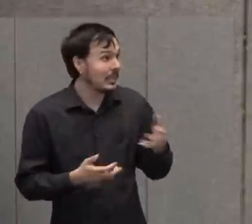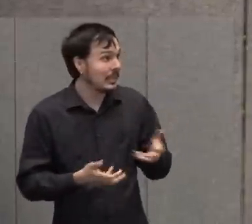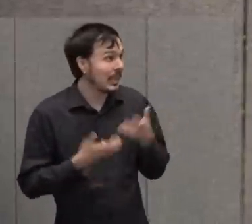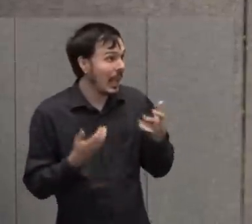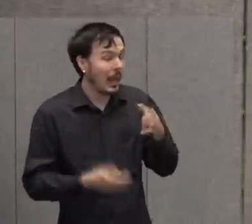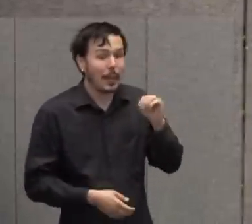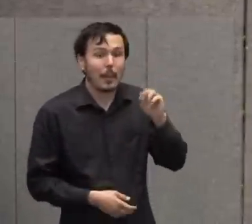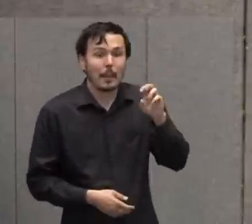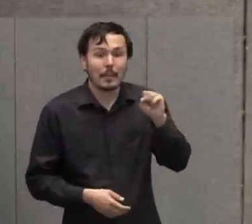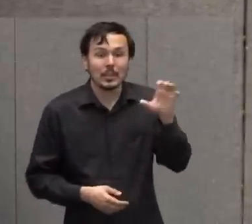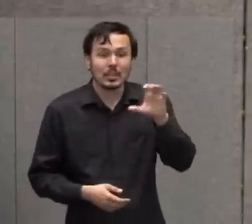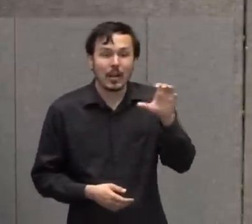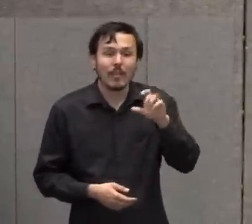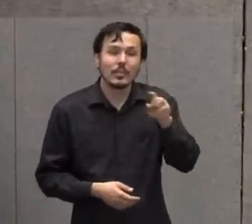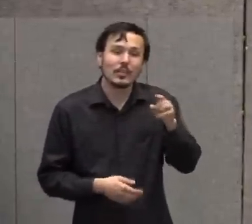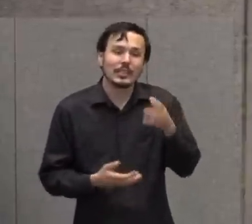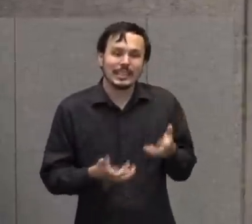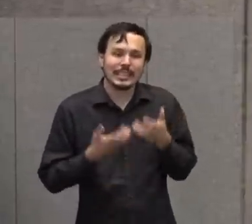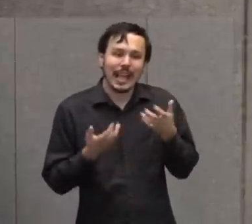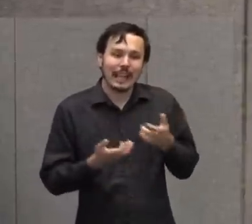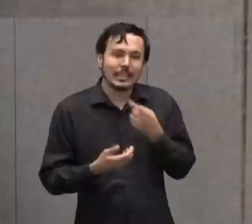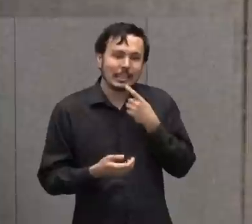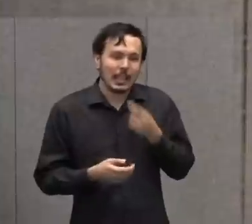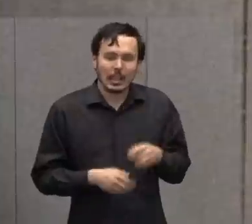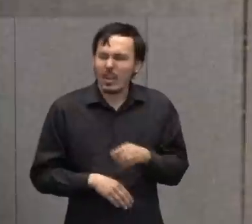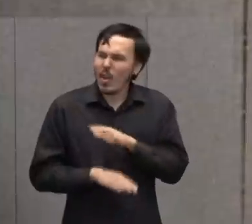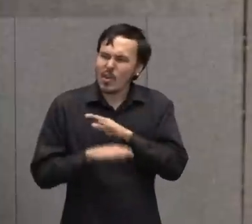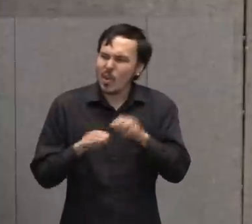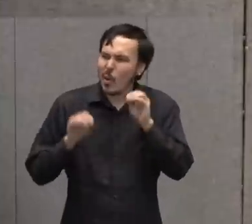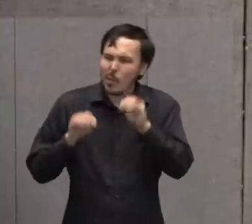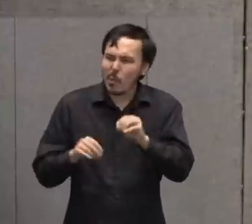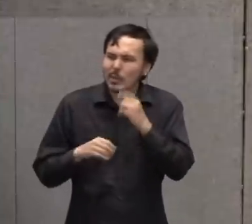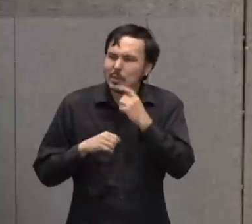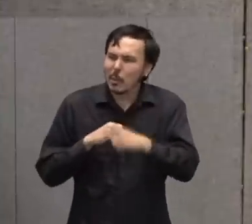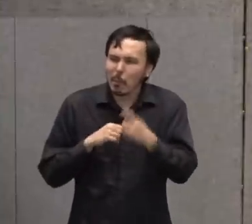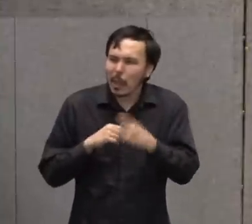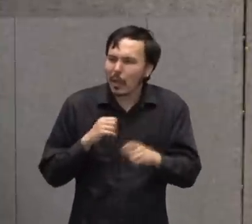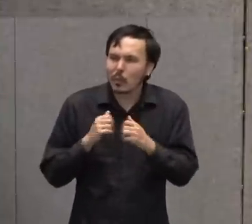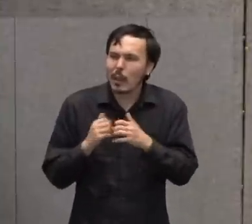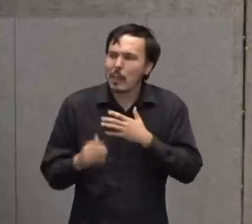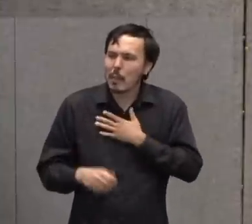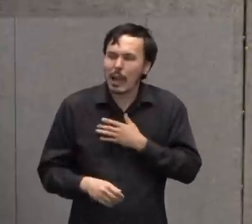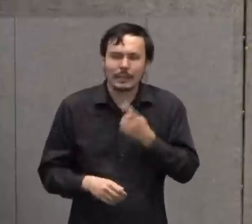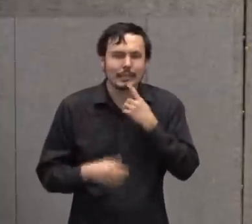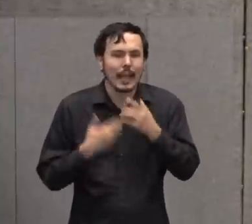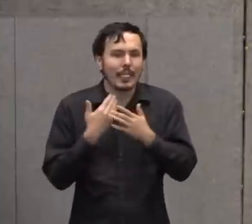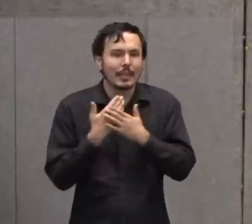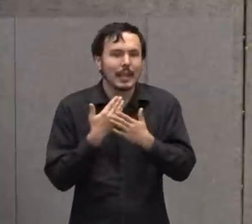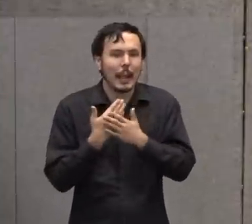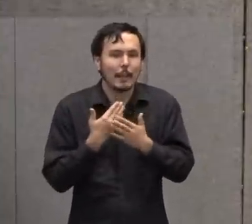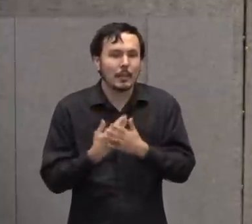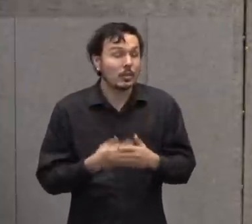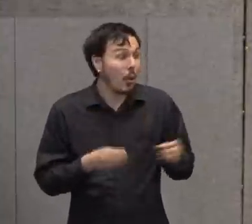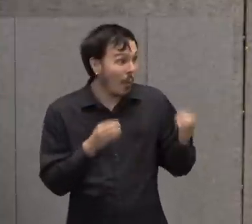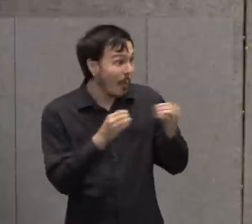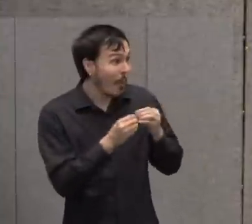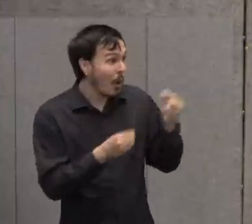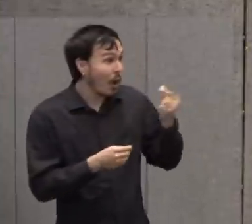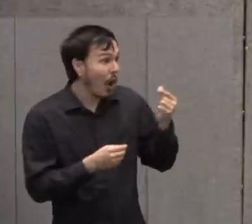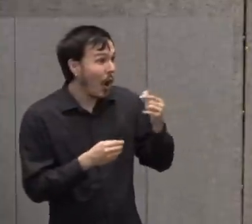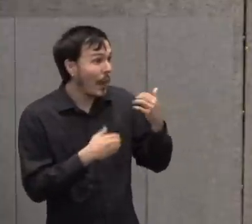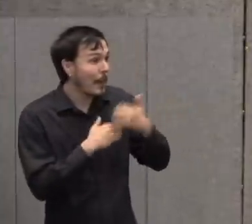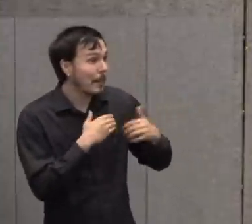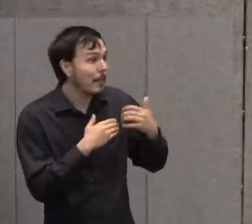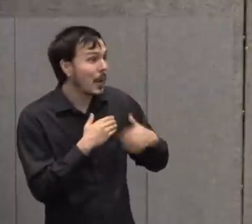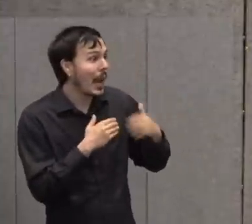daughter. "Don't put any tomatoes in mine," said the Comfort's next-door neighbor. "Is there more garlic bread?" asked Mrs. Comfort's mother.